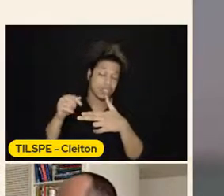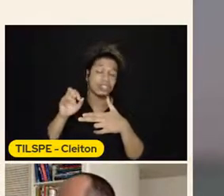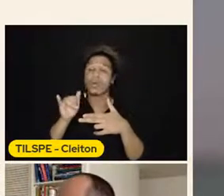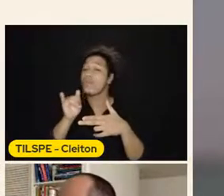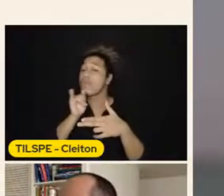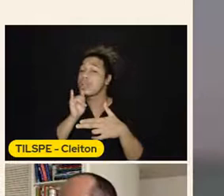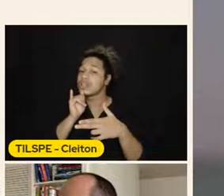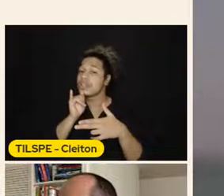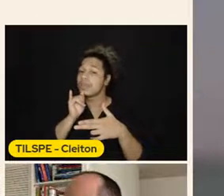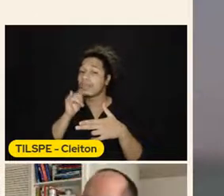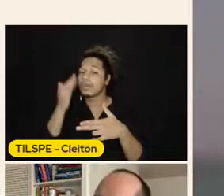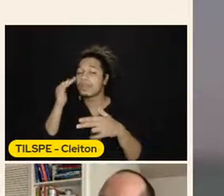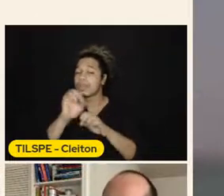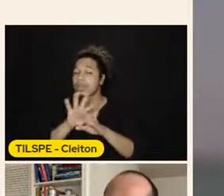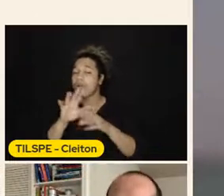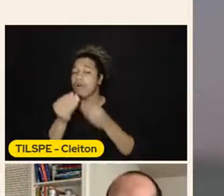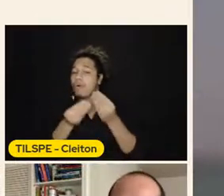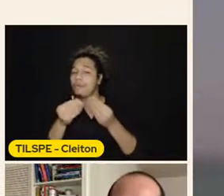interpreted.